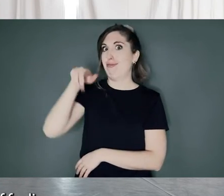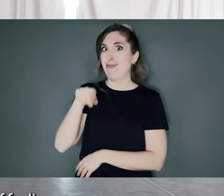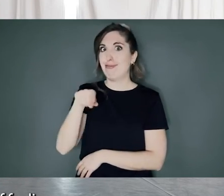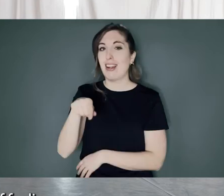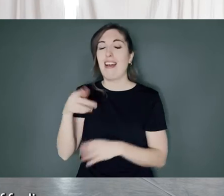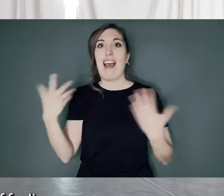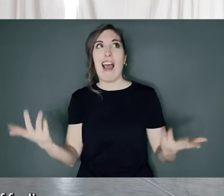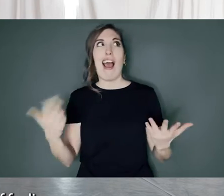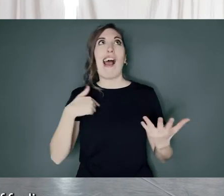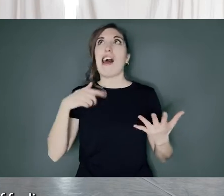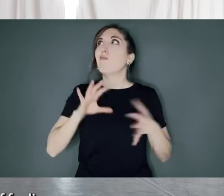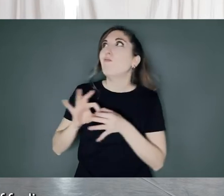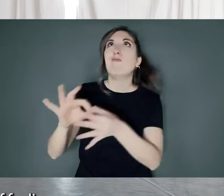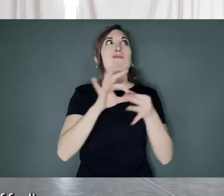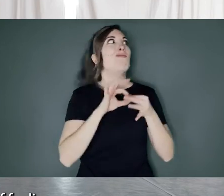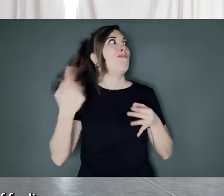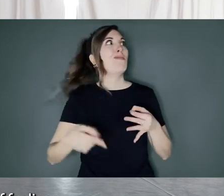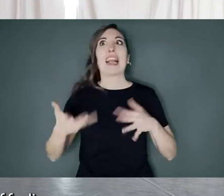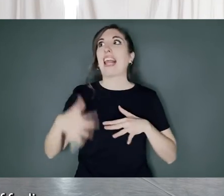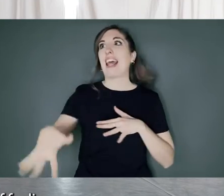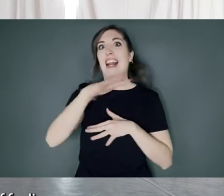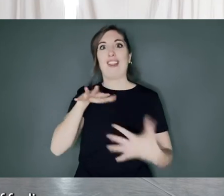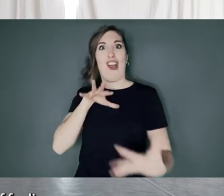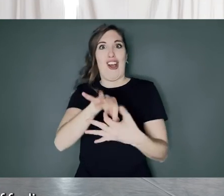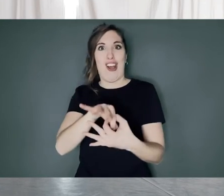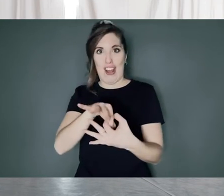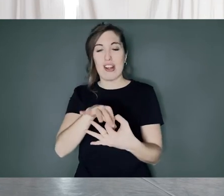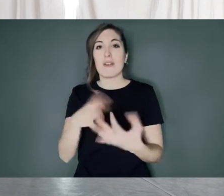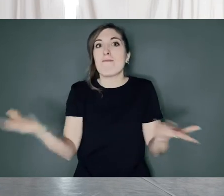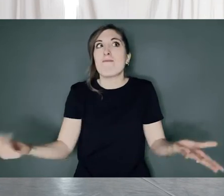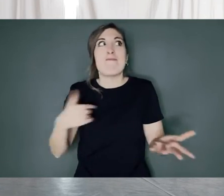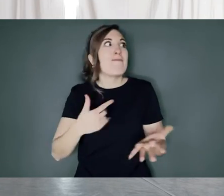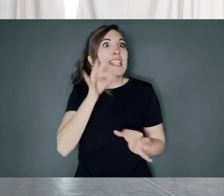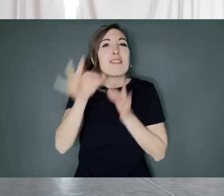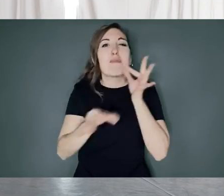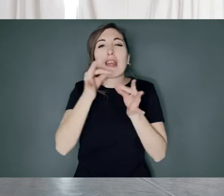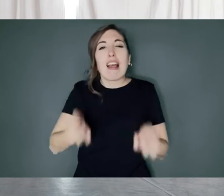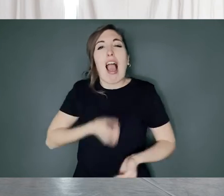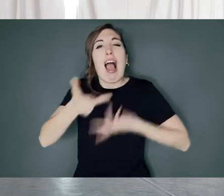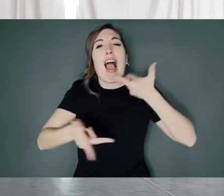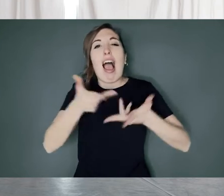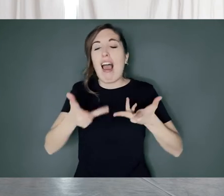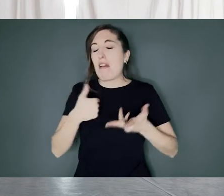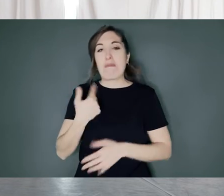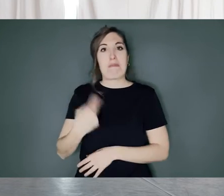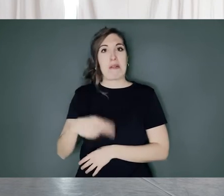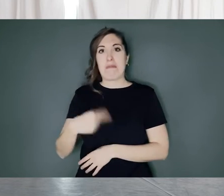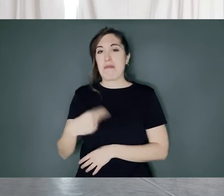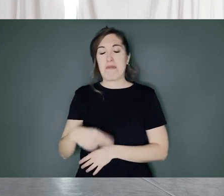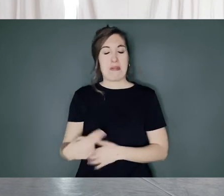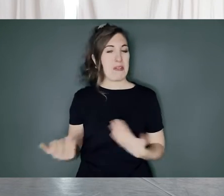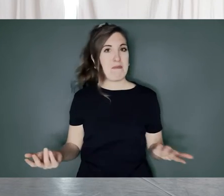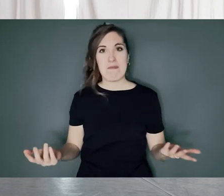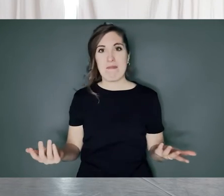So there's a lot of sort of feeling and connection with this territory. It's